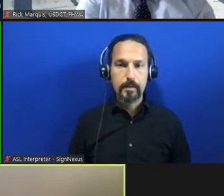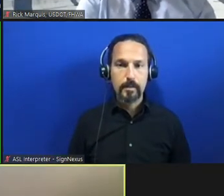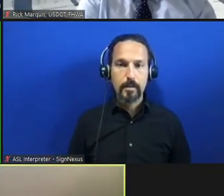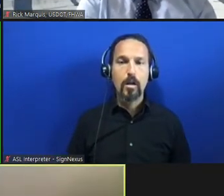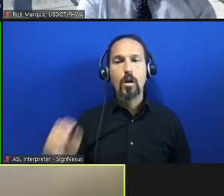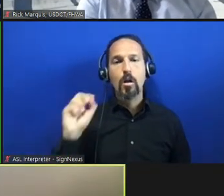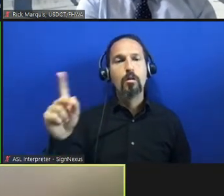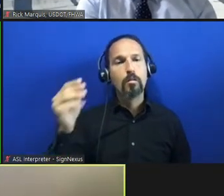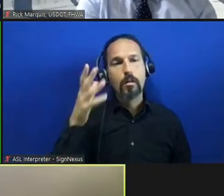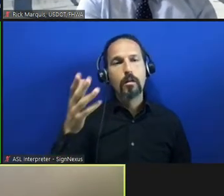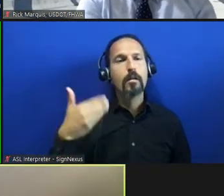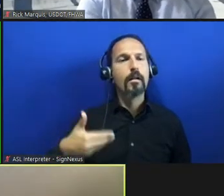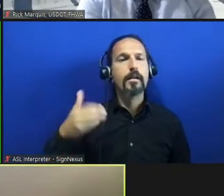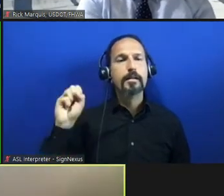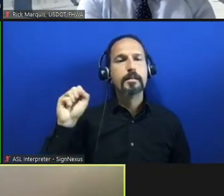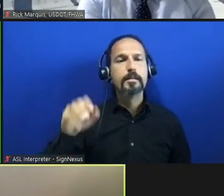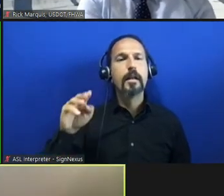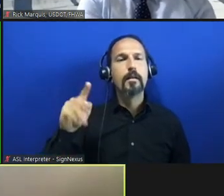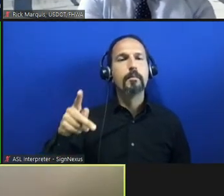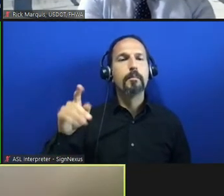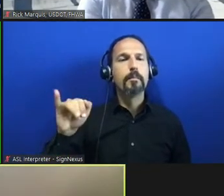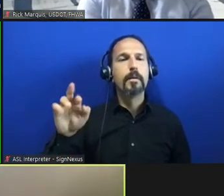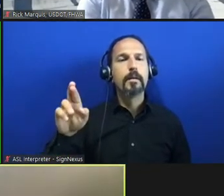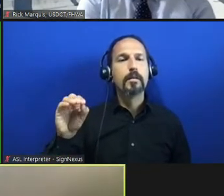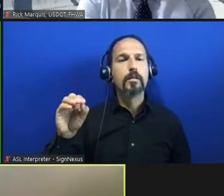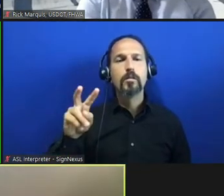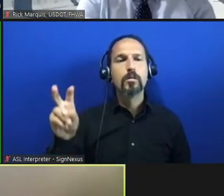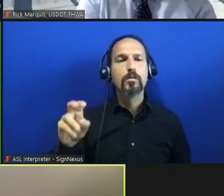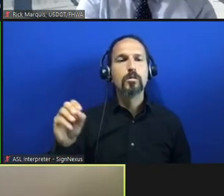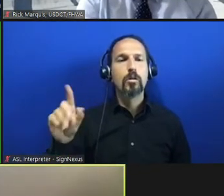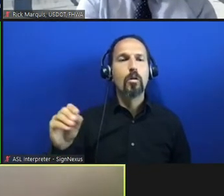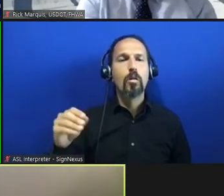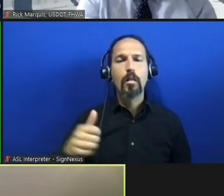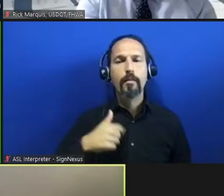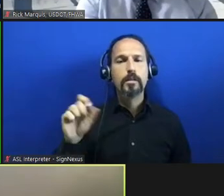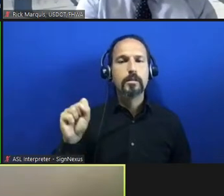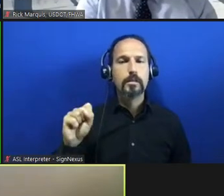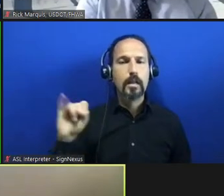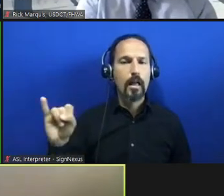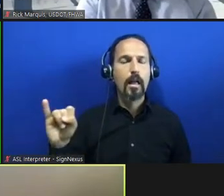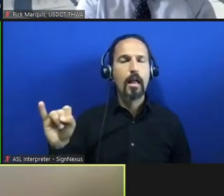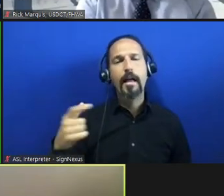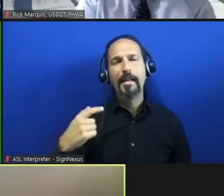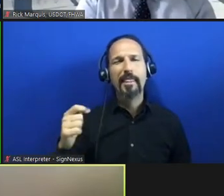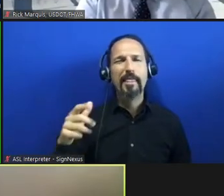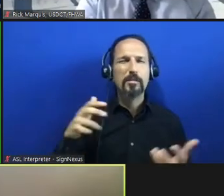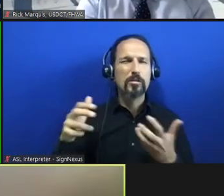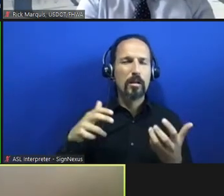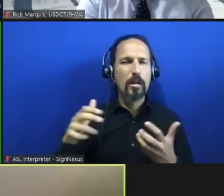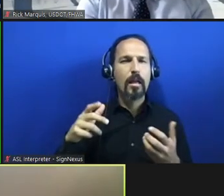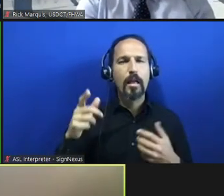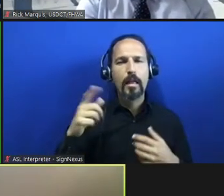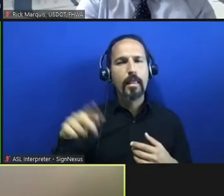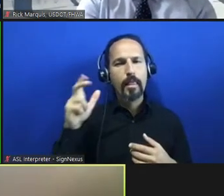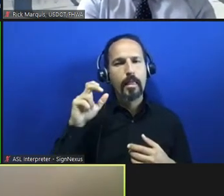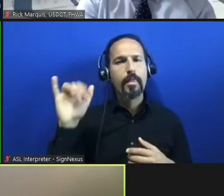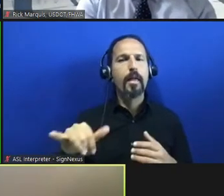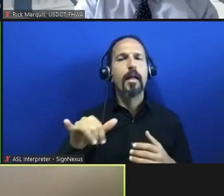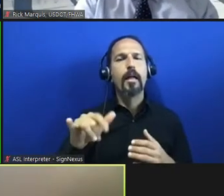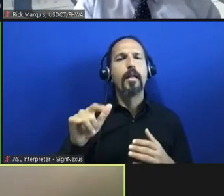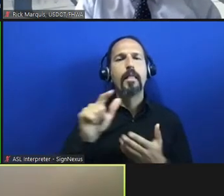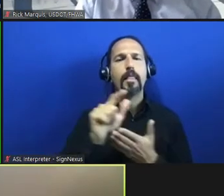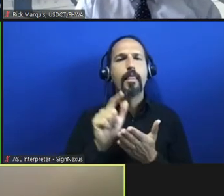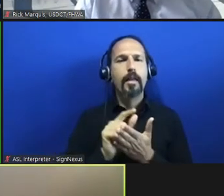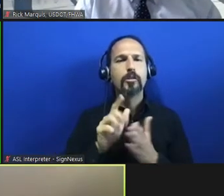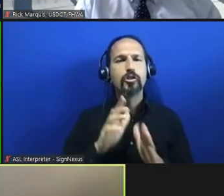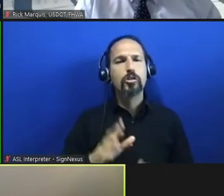okay my name is Sam perazolo I'm a lifelong Staten Islander um and I kind of have to chuckle a little bit when I was listening to some of the legislators speaking